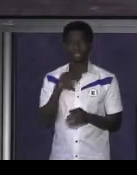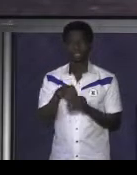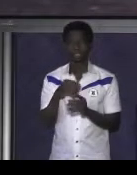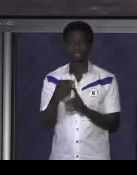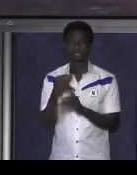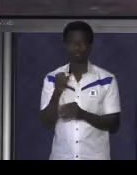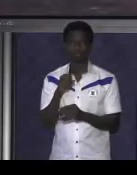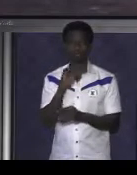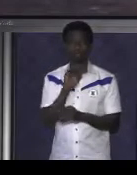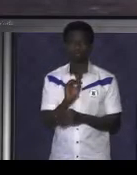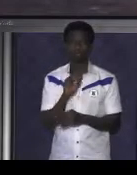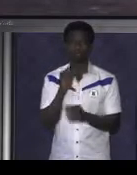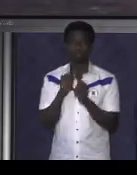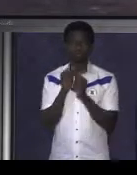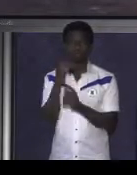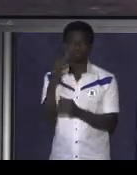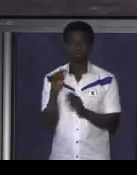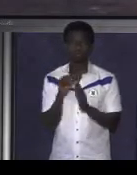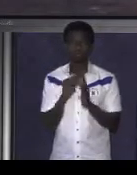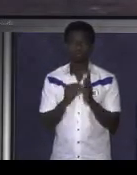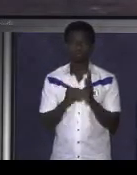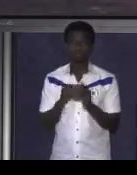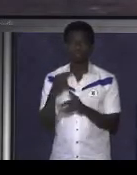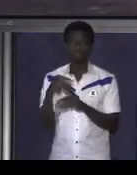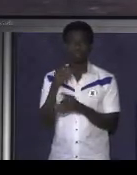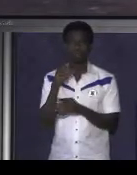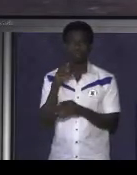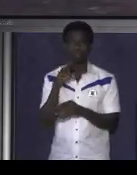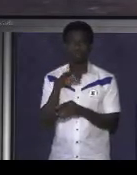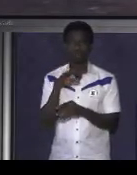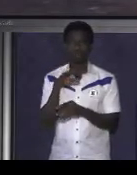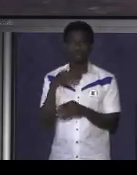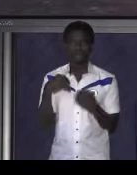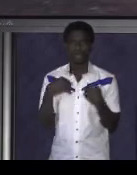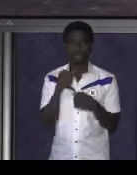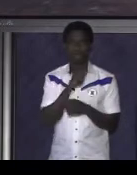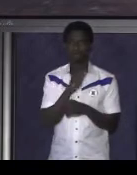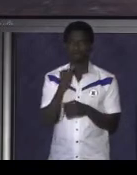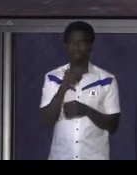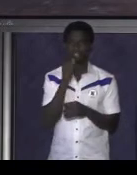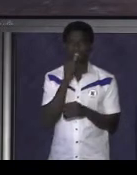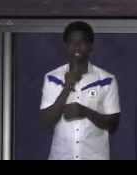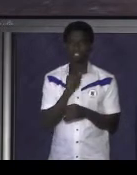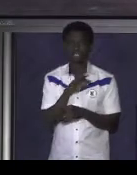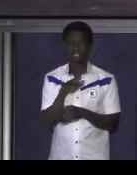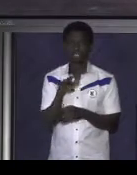words. So, which of the following words has a silent letter?